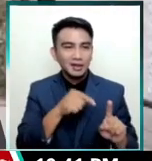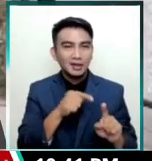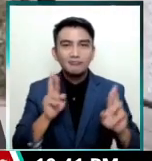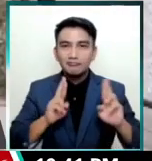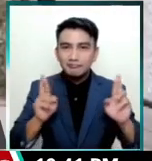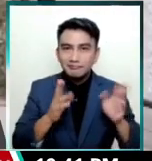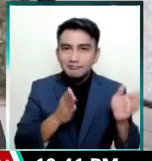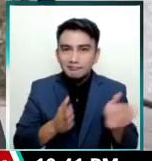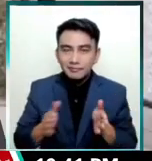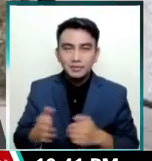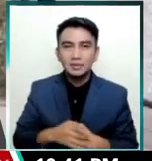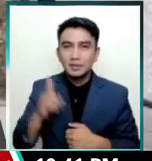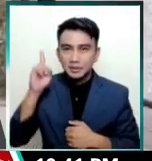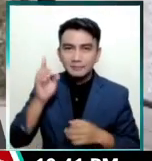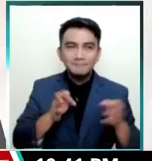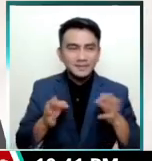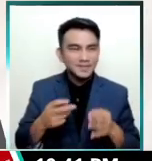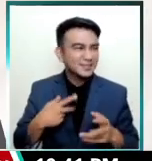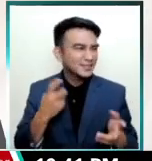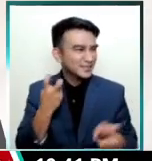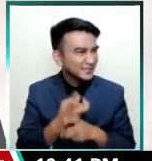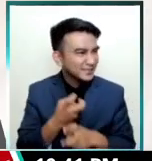um so